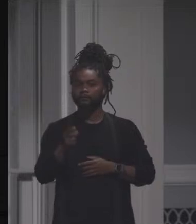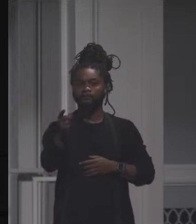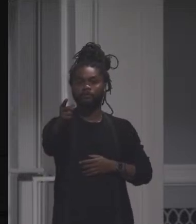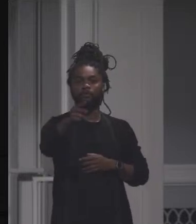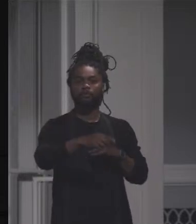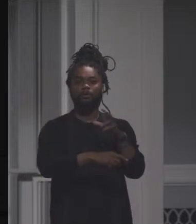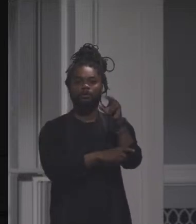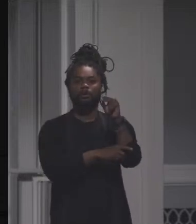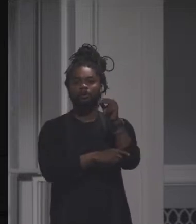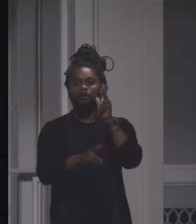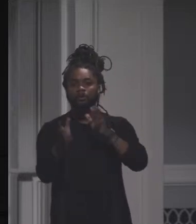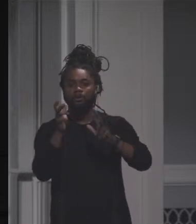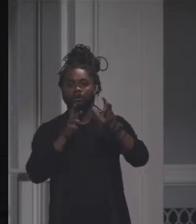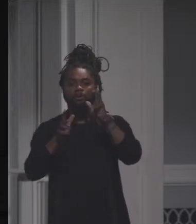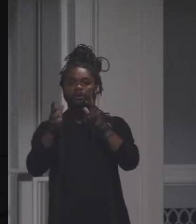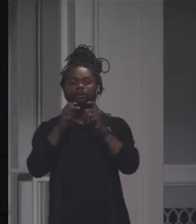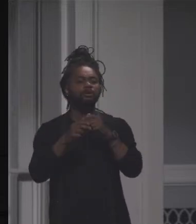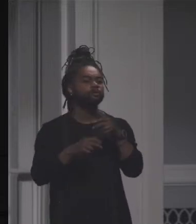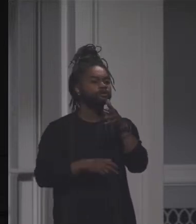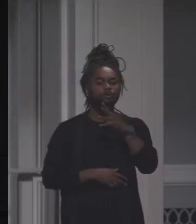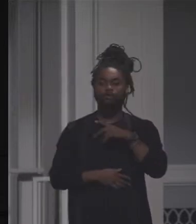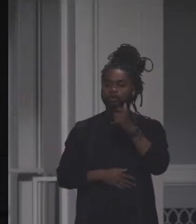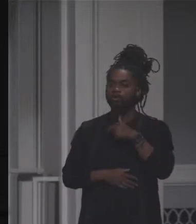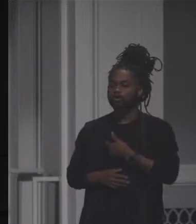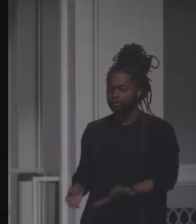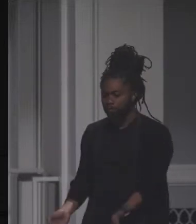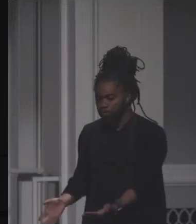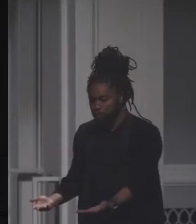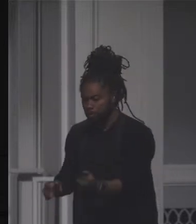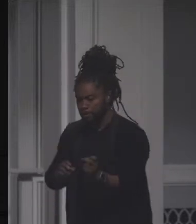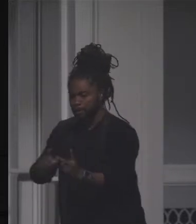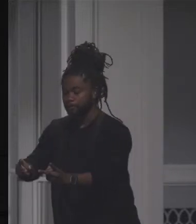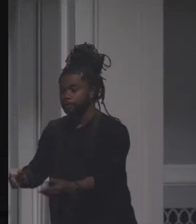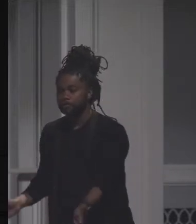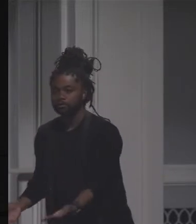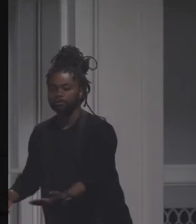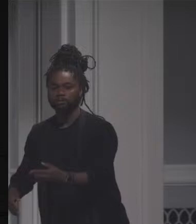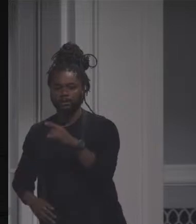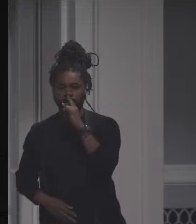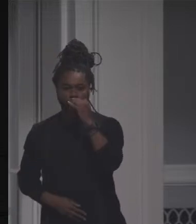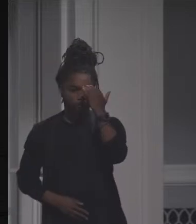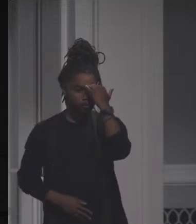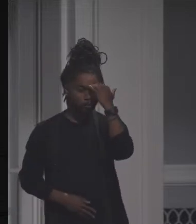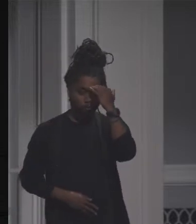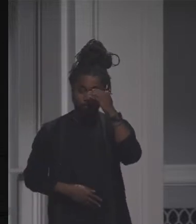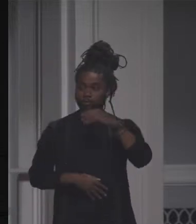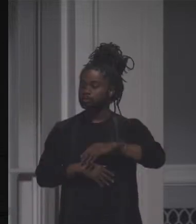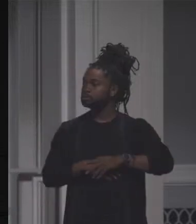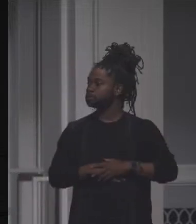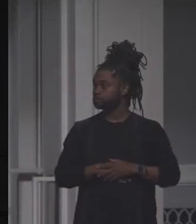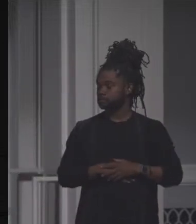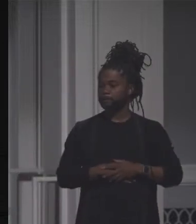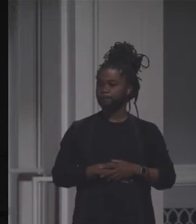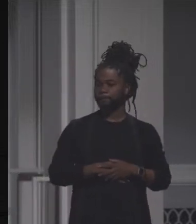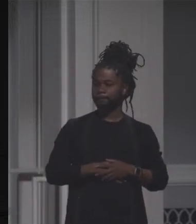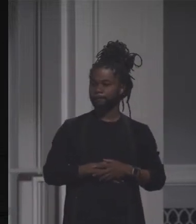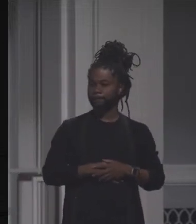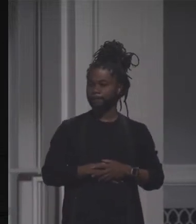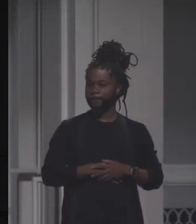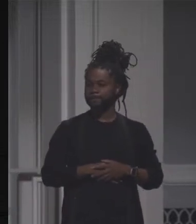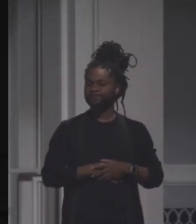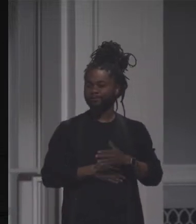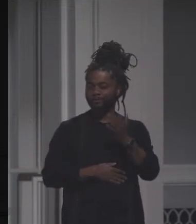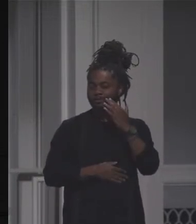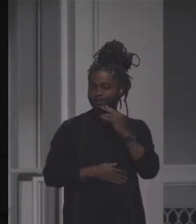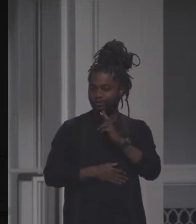as the goose girl herded them back inside the wattle fence, and the child knew, in the wordless way that 3-year-olds